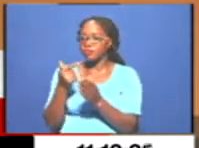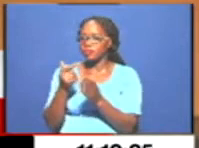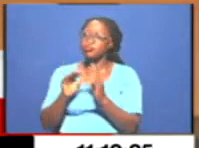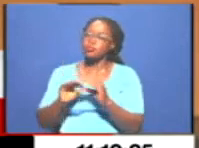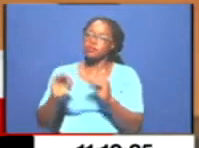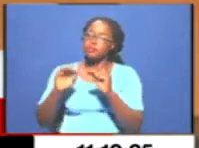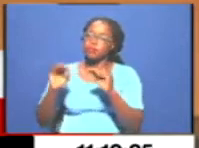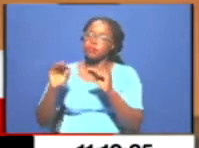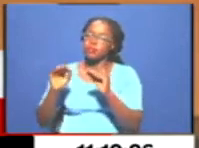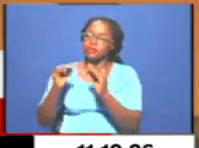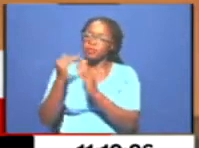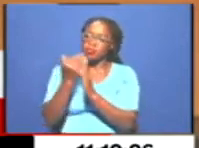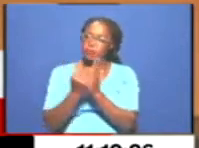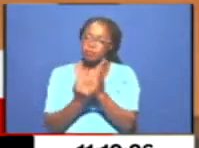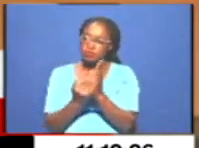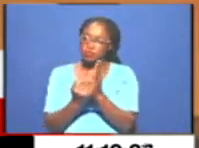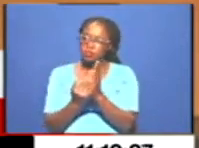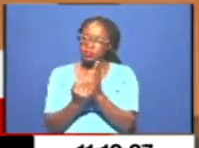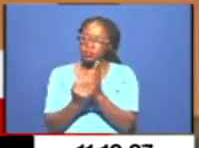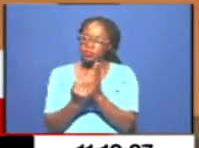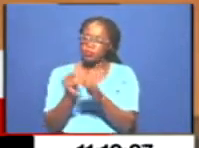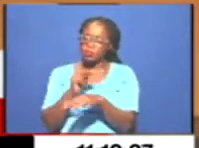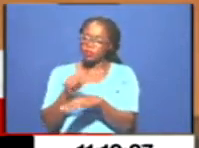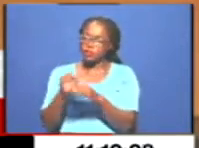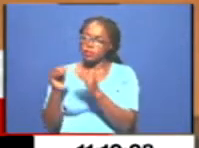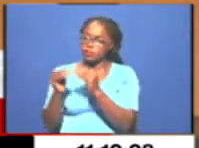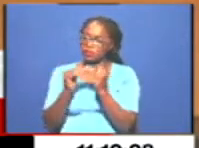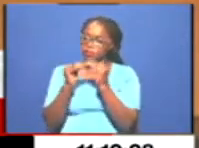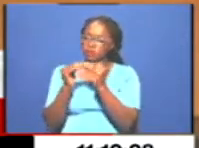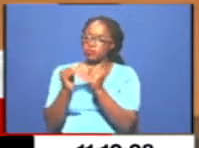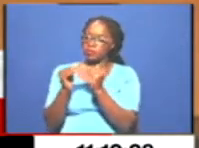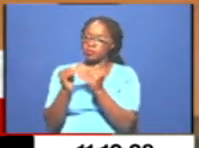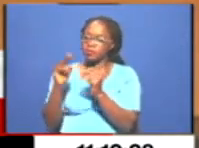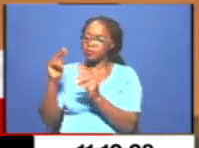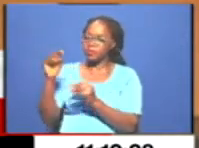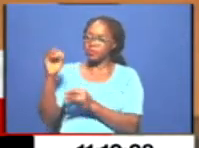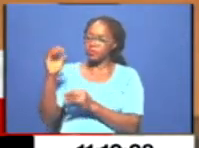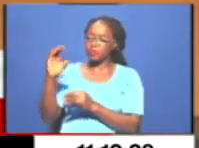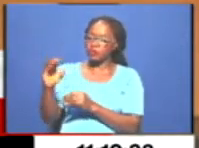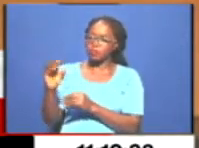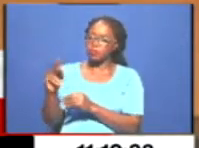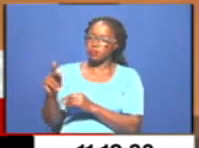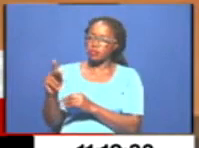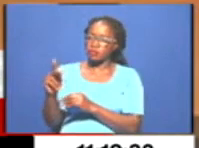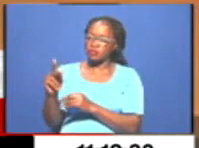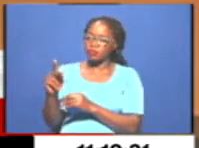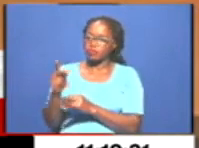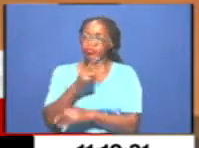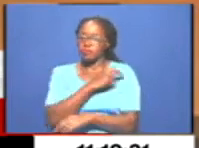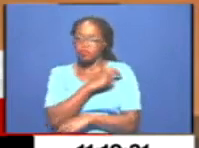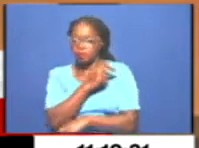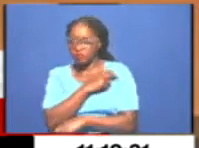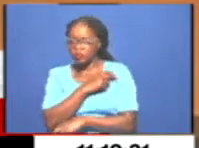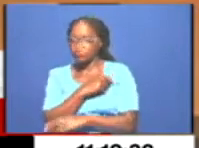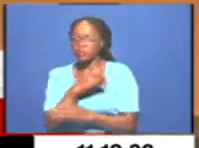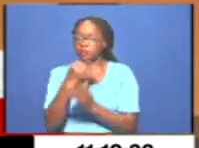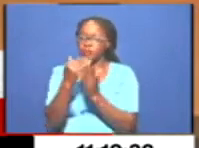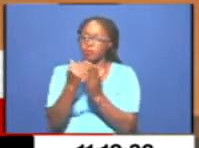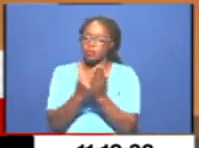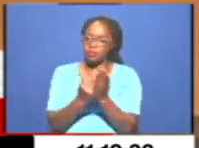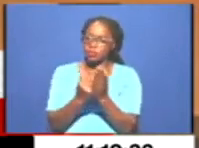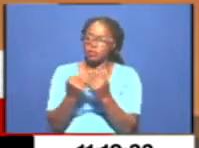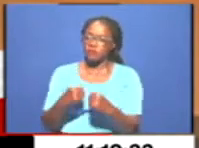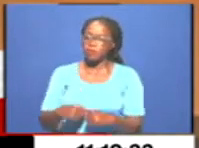program, and at a national level of the National Olympic Committee, it's frequent consultative forums in which we are able to